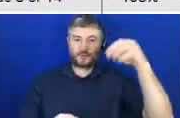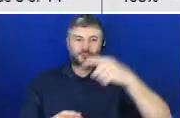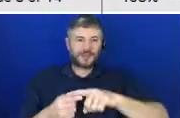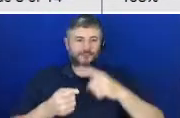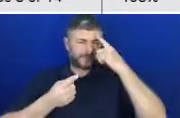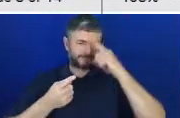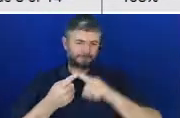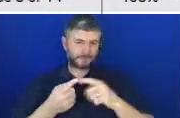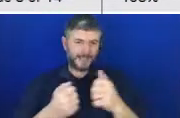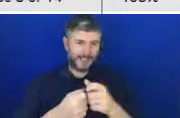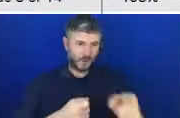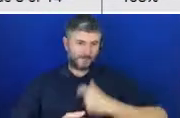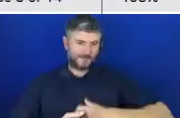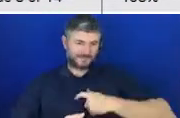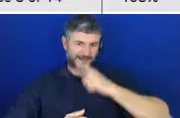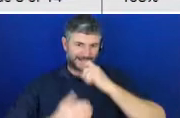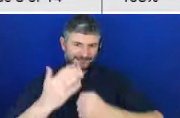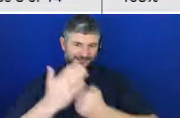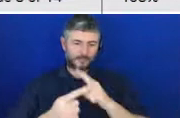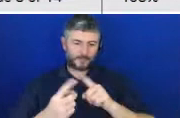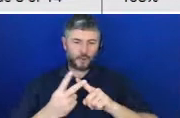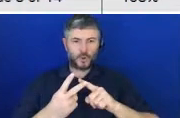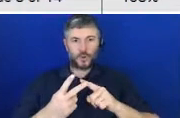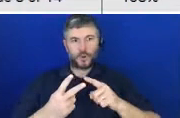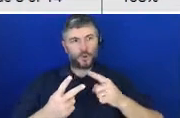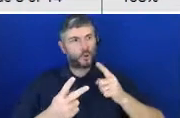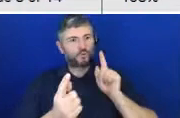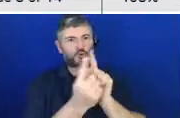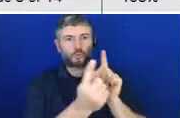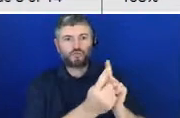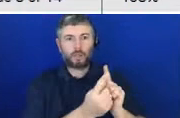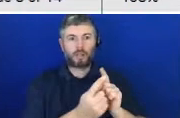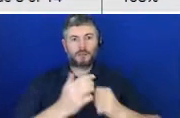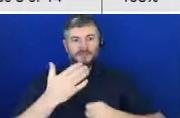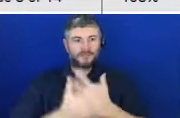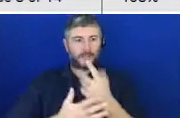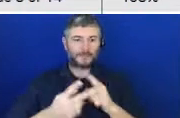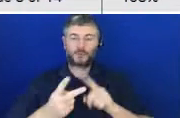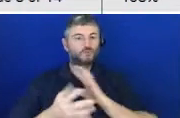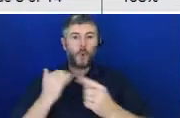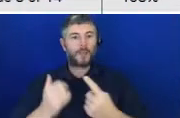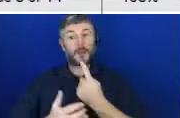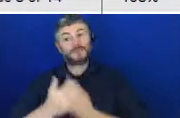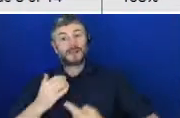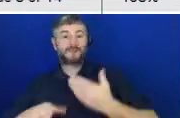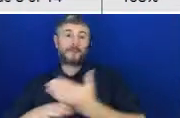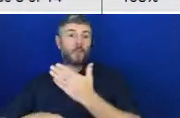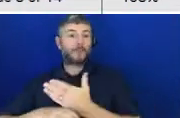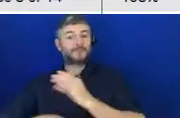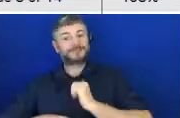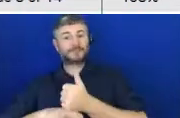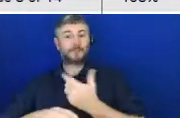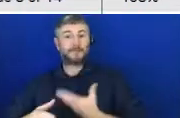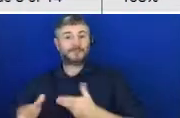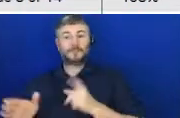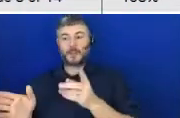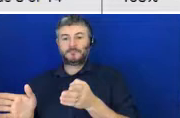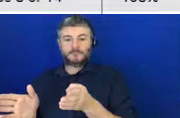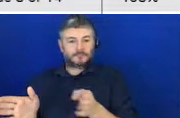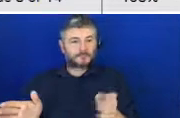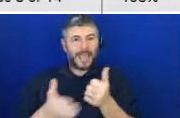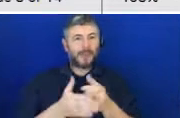personal development and social development. So it wasn't just about self-employment and it wasn't just about starting a business, but it was helping them